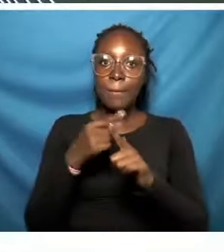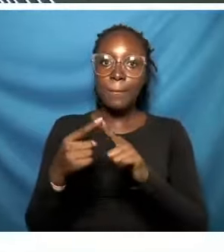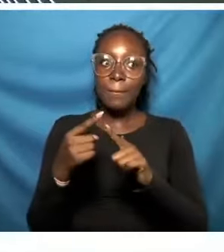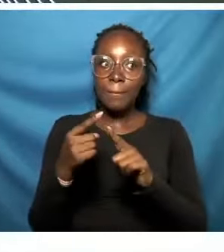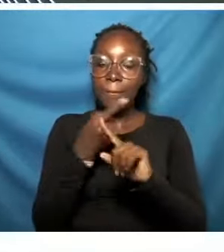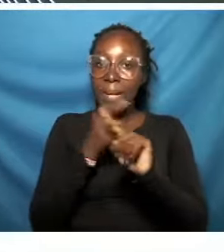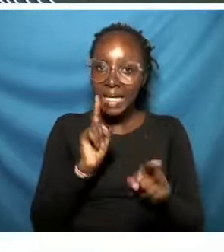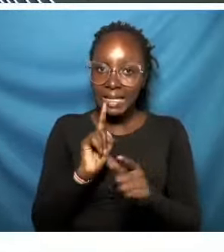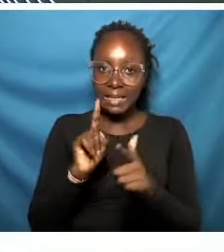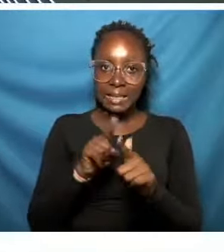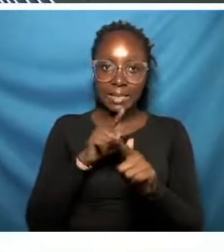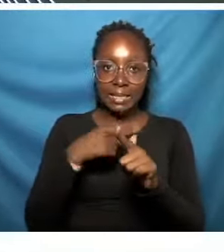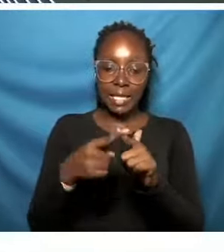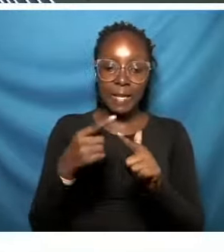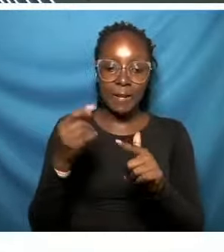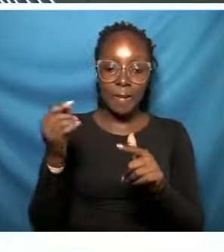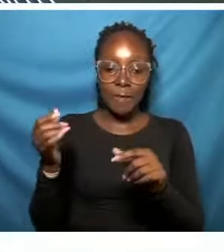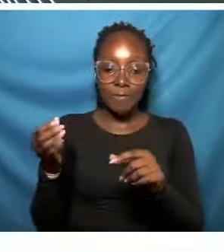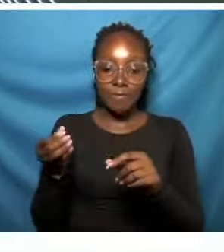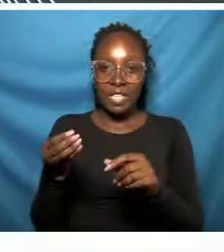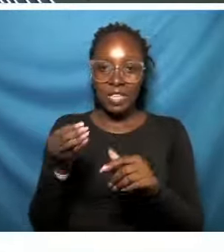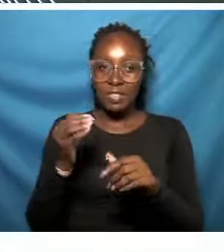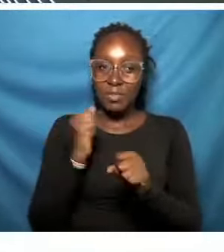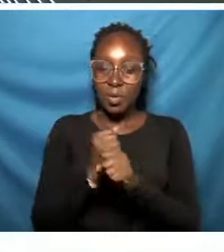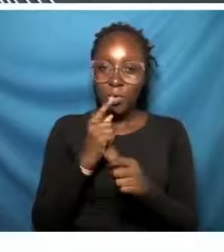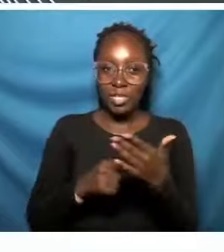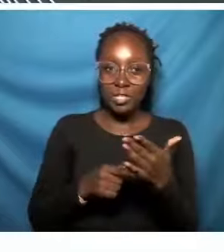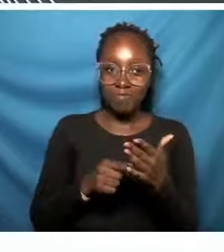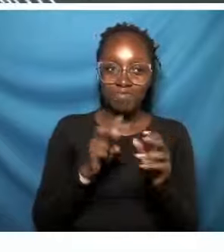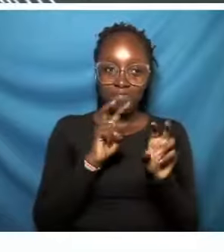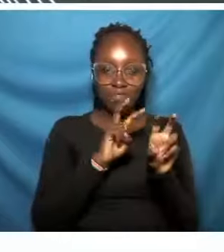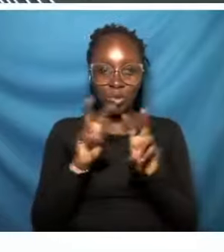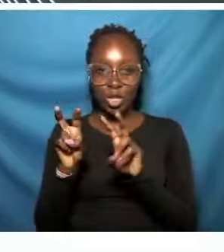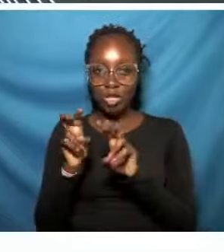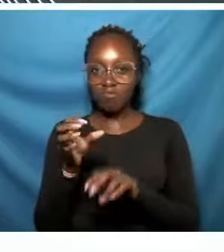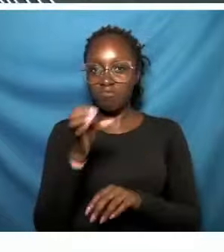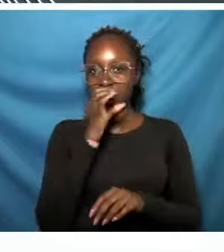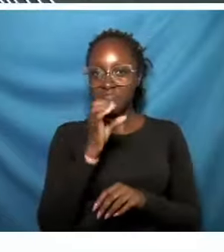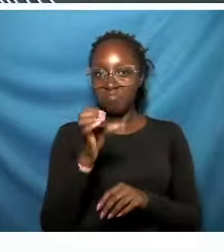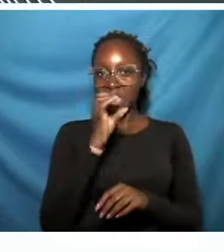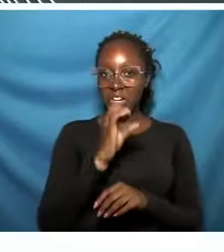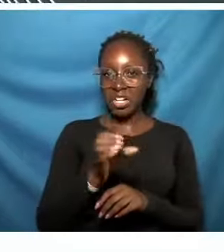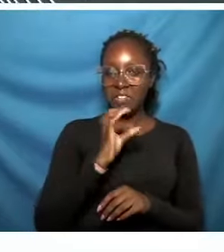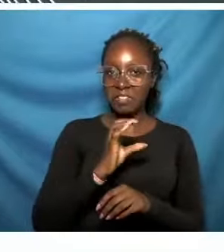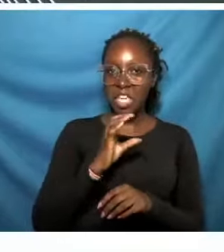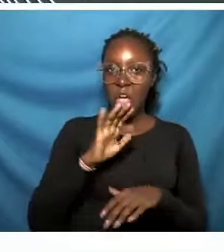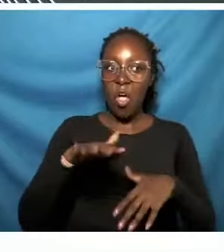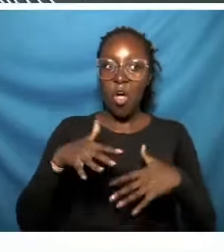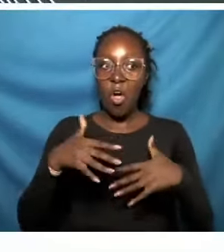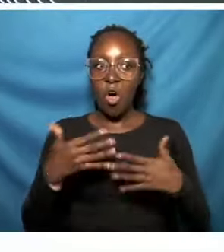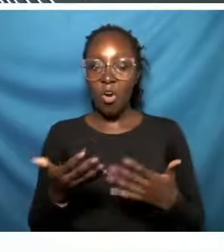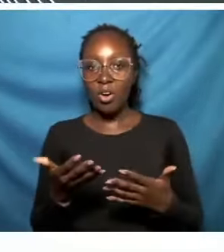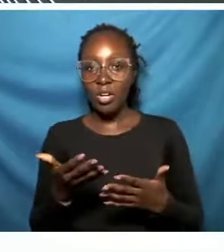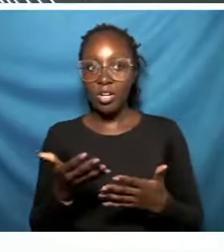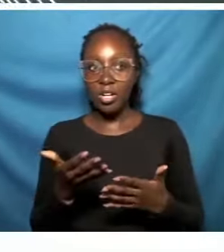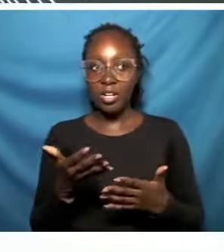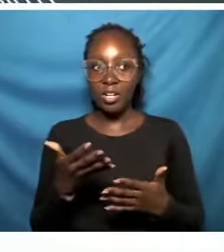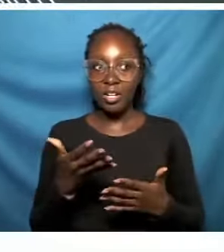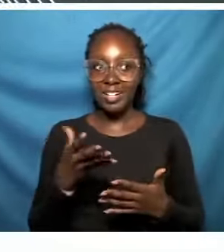myself with watching pornography, for example, going for keroke. Inaitwa